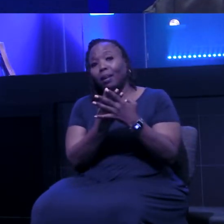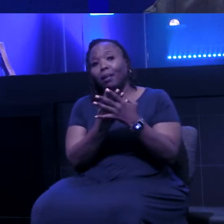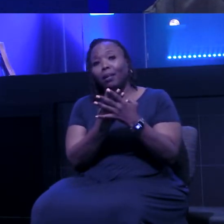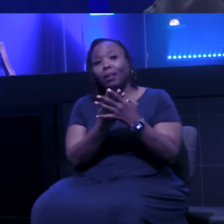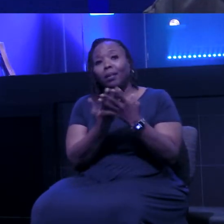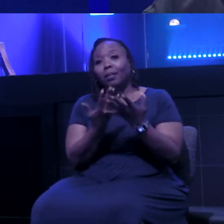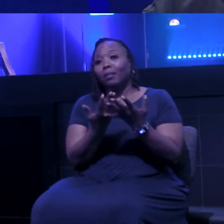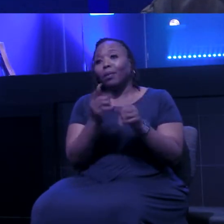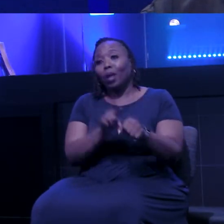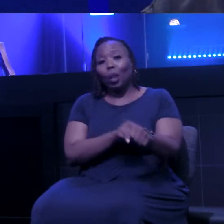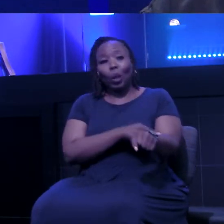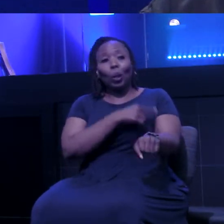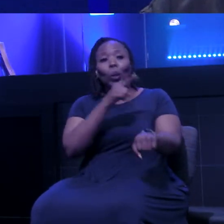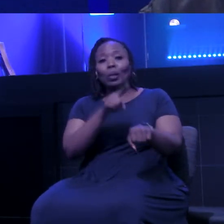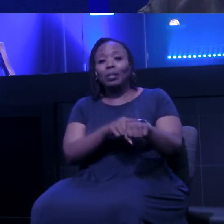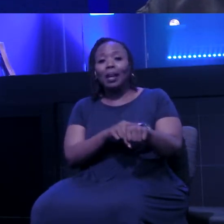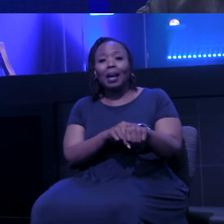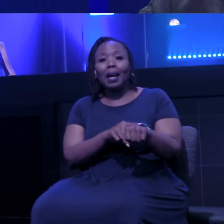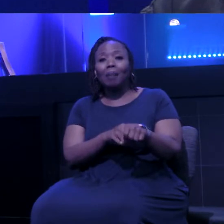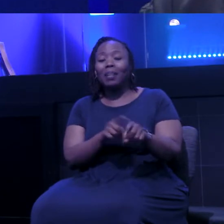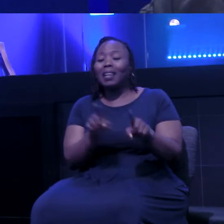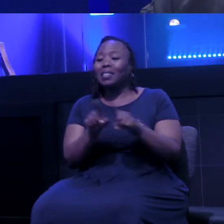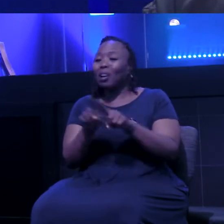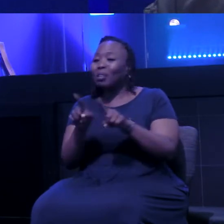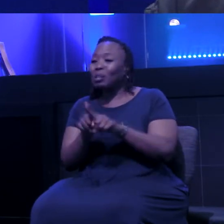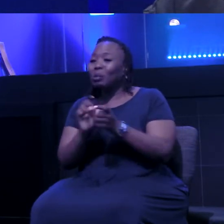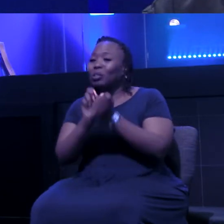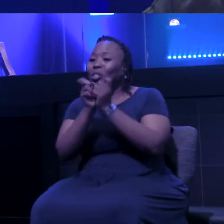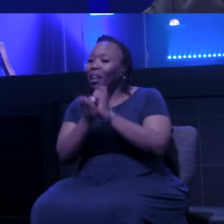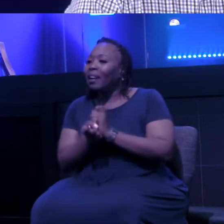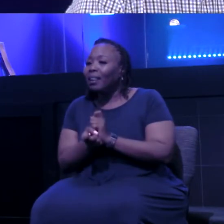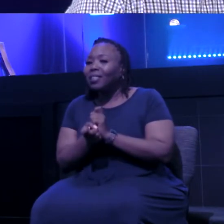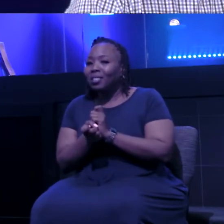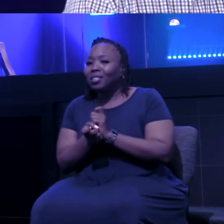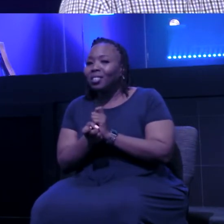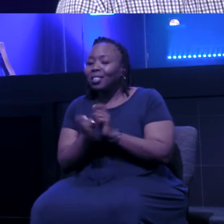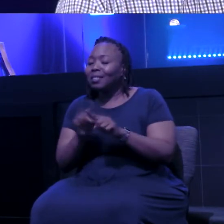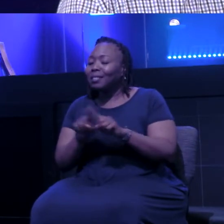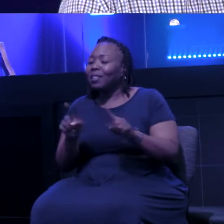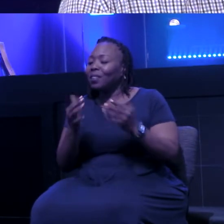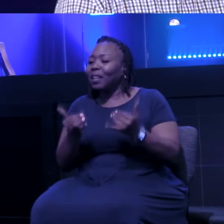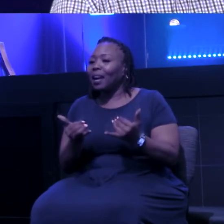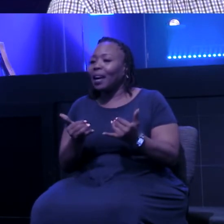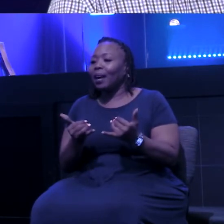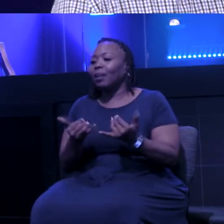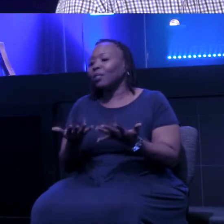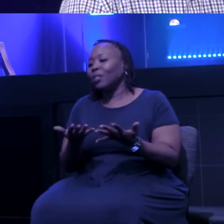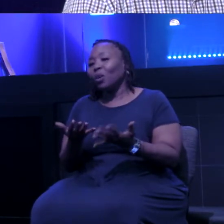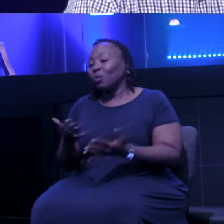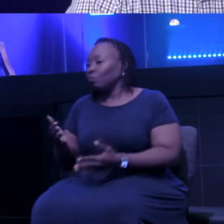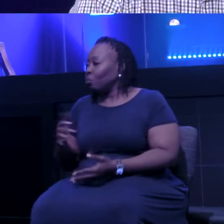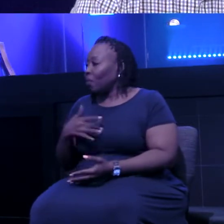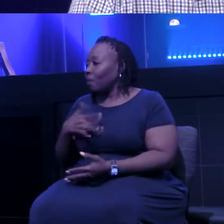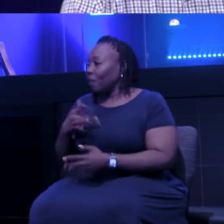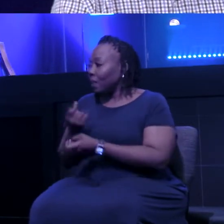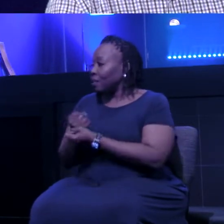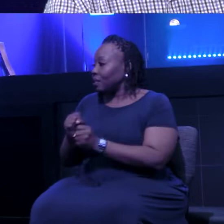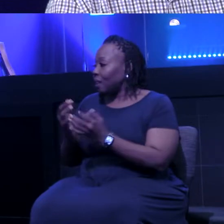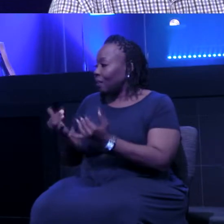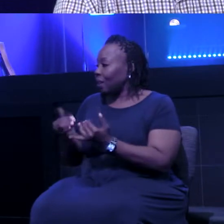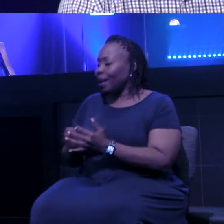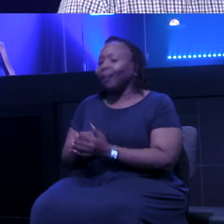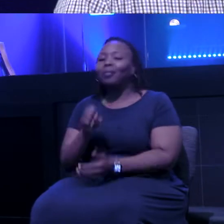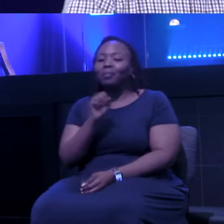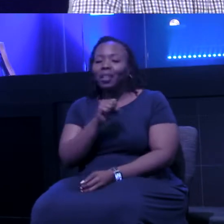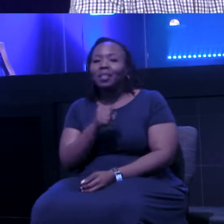long, long periods. And it has also changed over. It's a whole different thing now. So you're feeling safe. I know we've talked yes. about that, you know, quite a